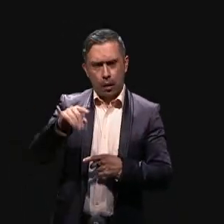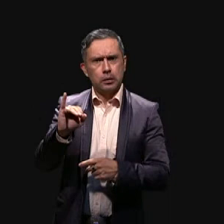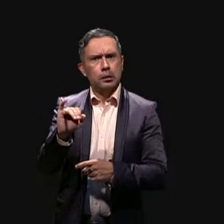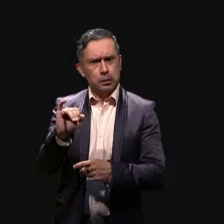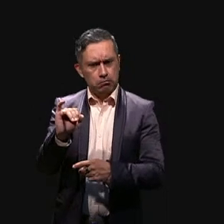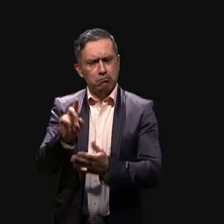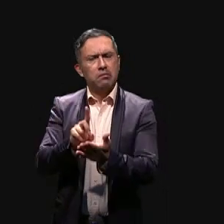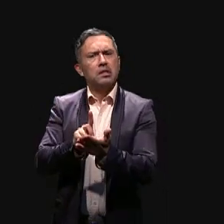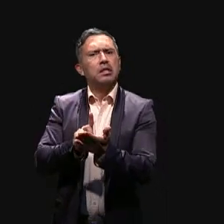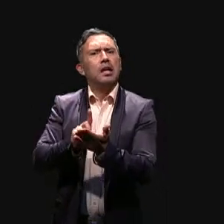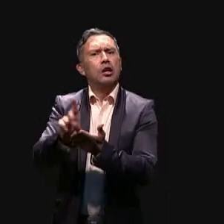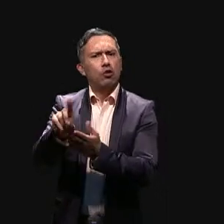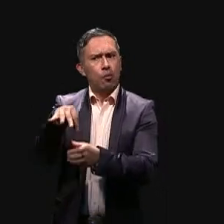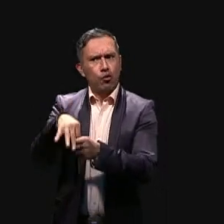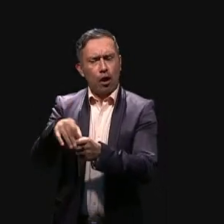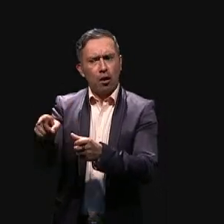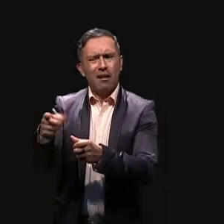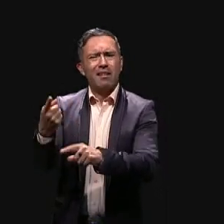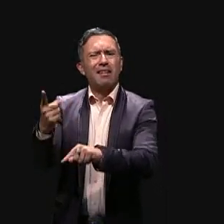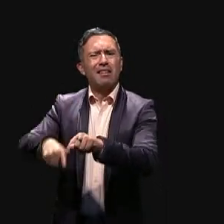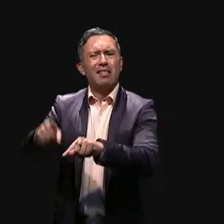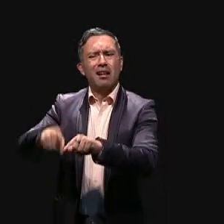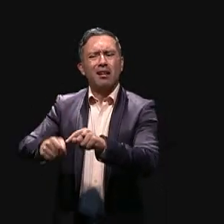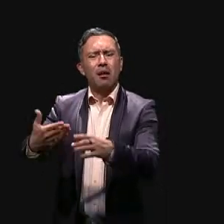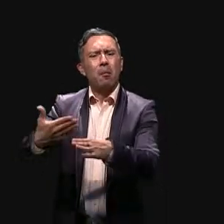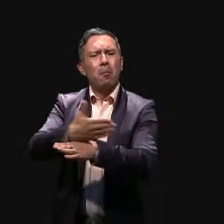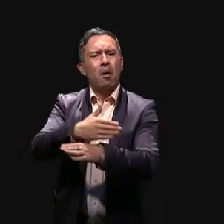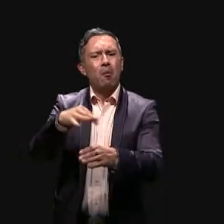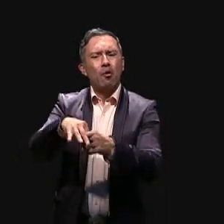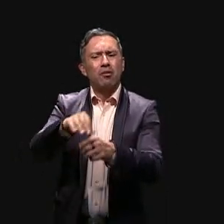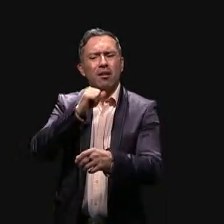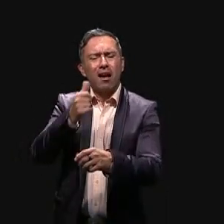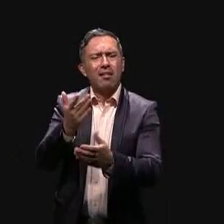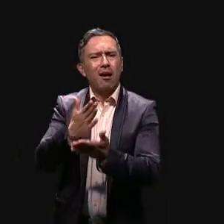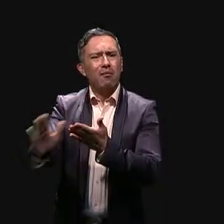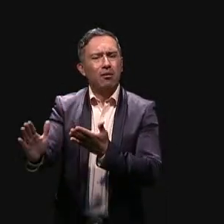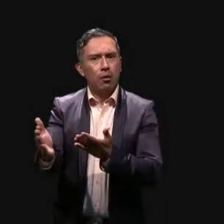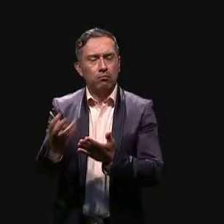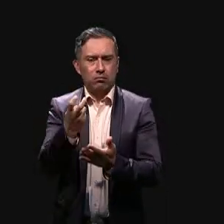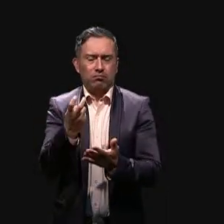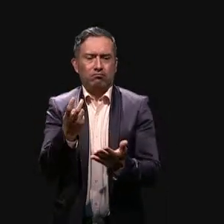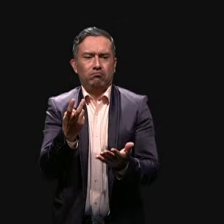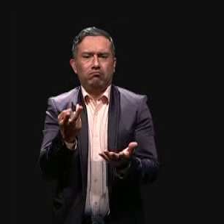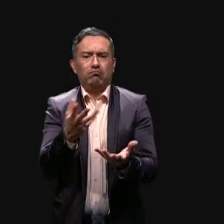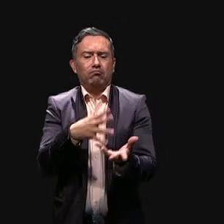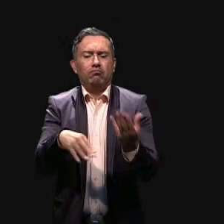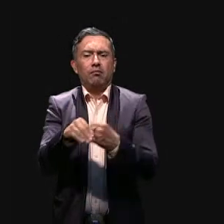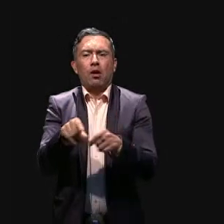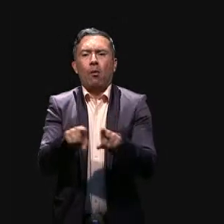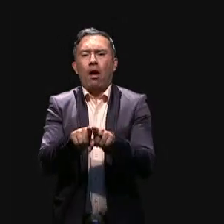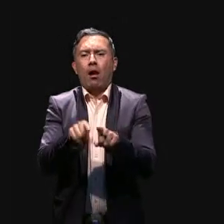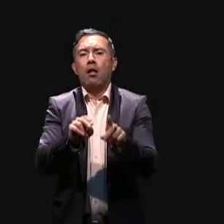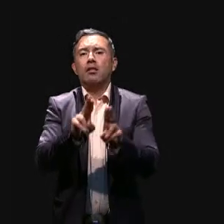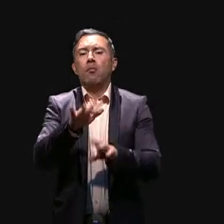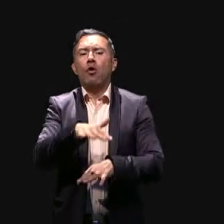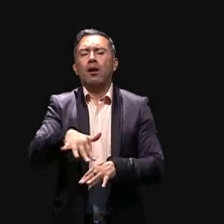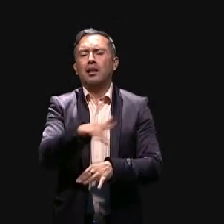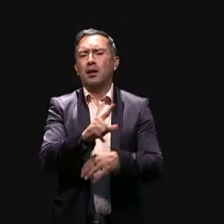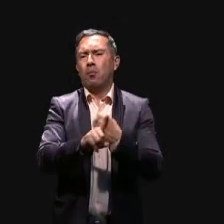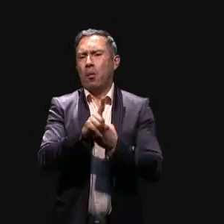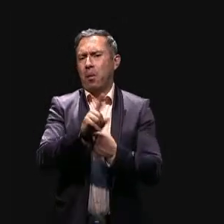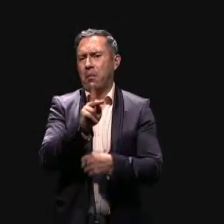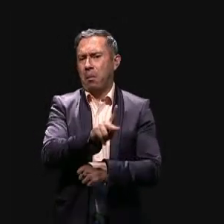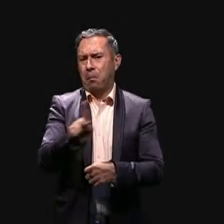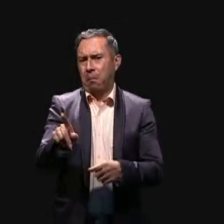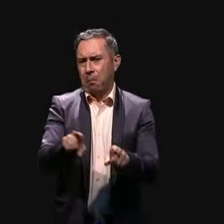of our democracy. I think we can't discount in this moment the importance of candidates conceding when they